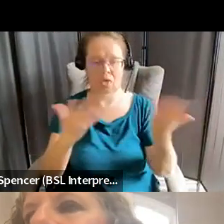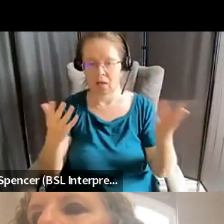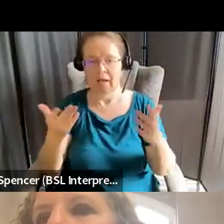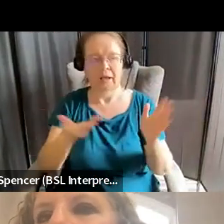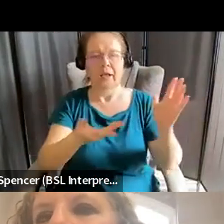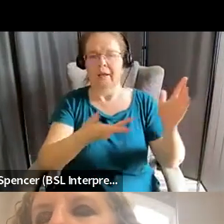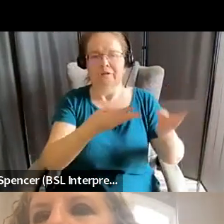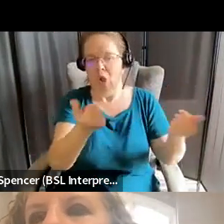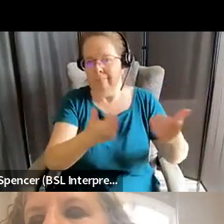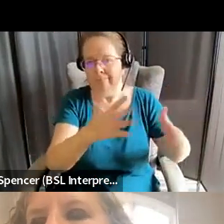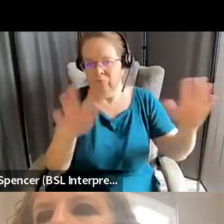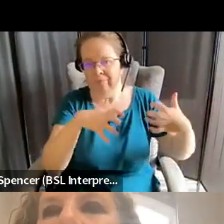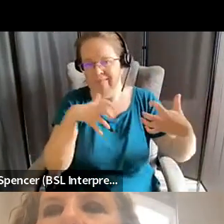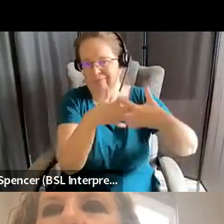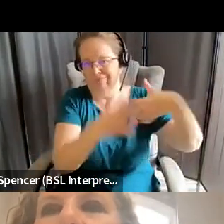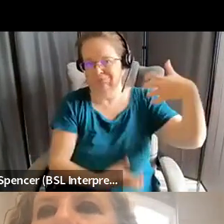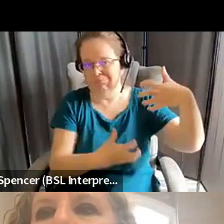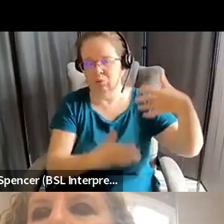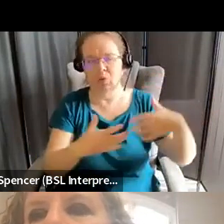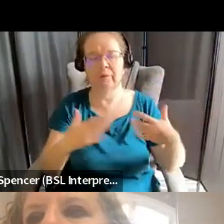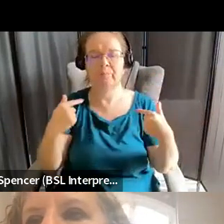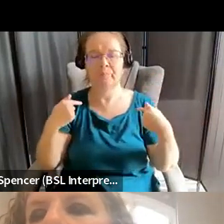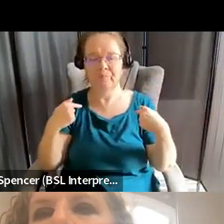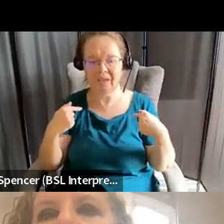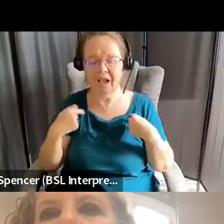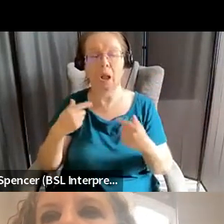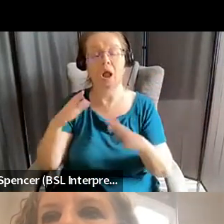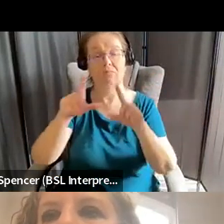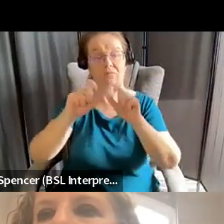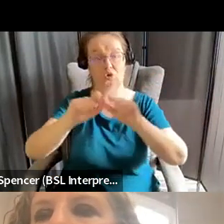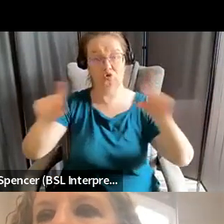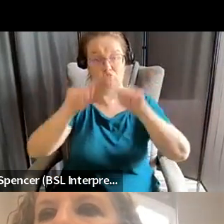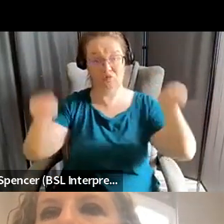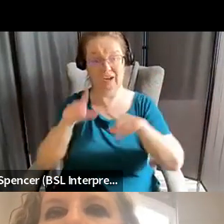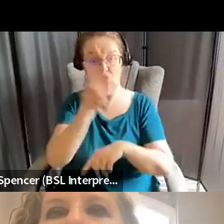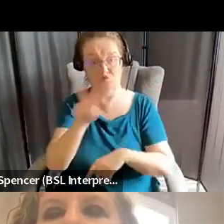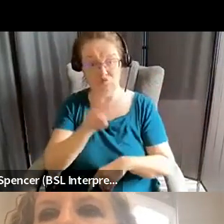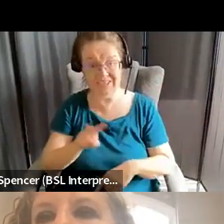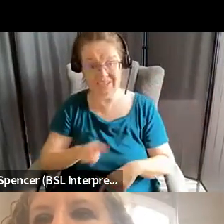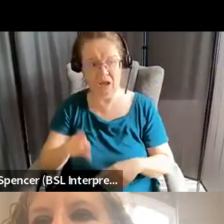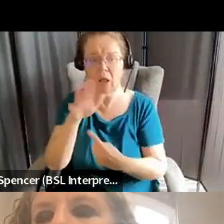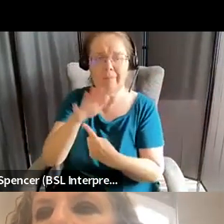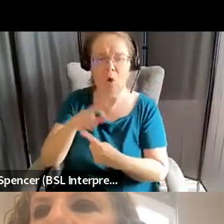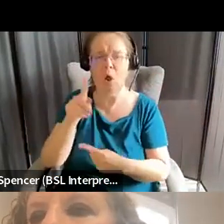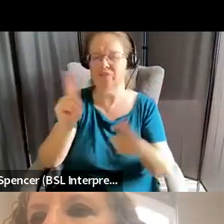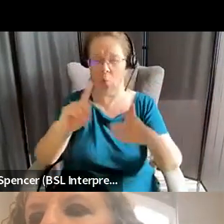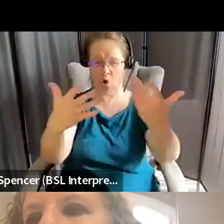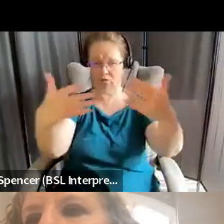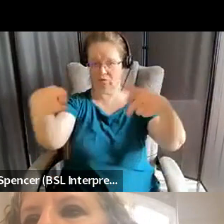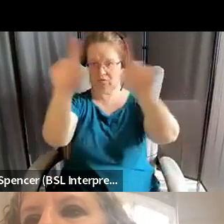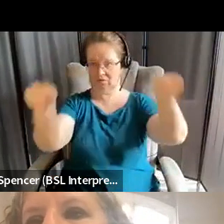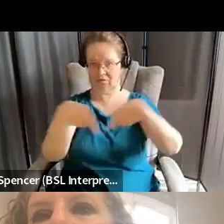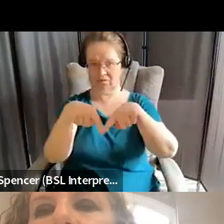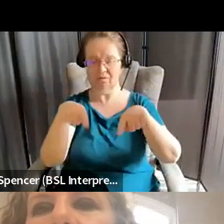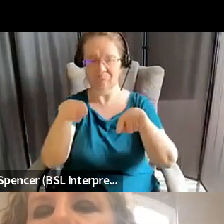products. Being accessible to my screen reader is really important, but it's not just about whatever is going on screen being exposed to my